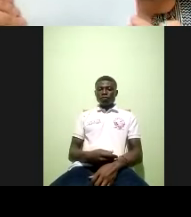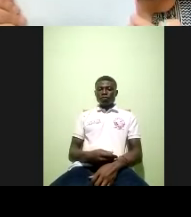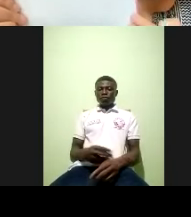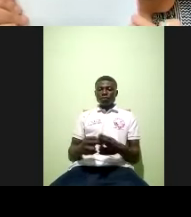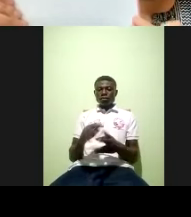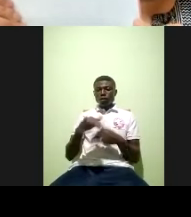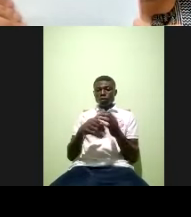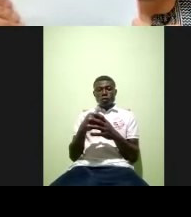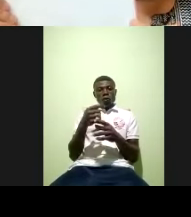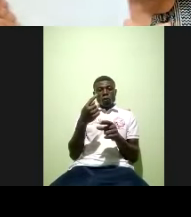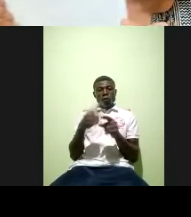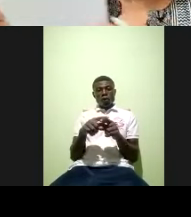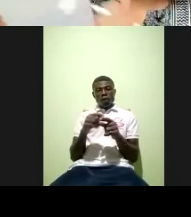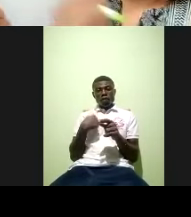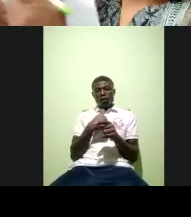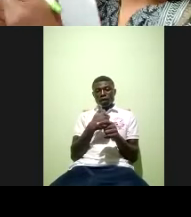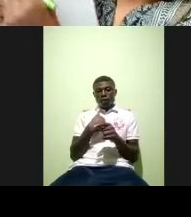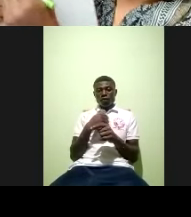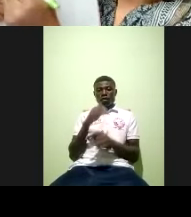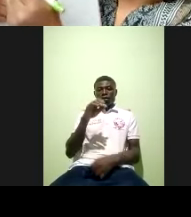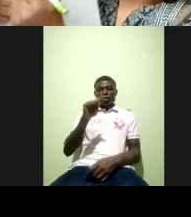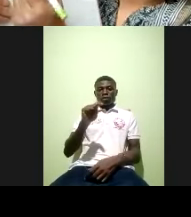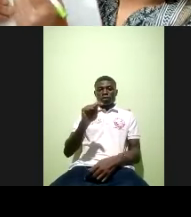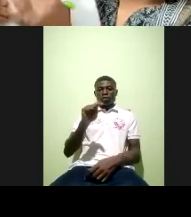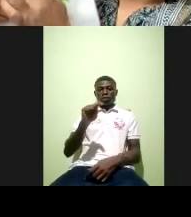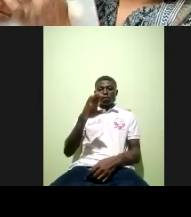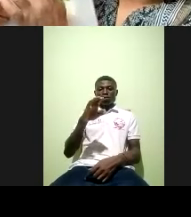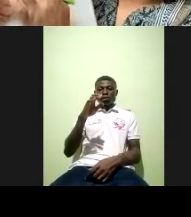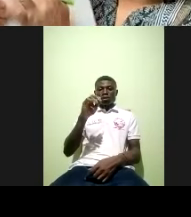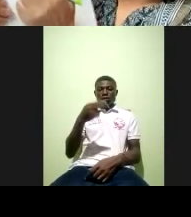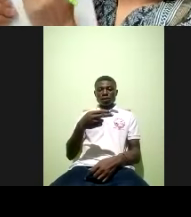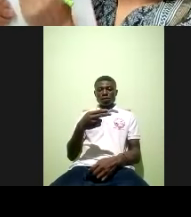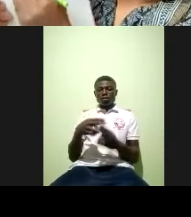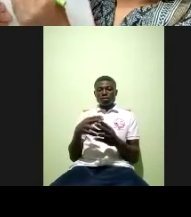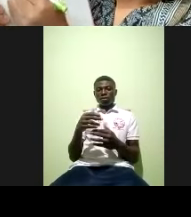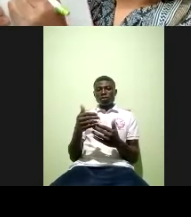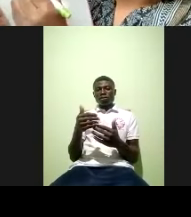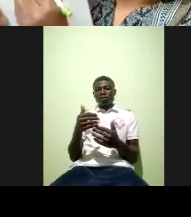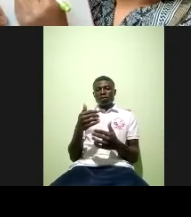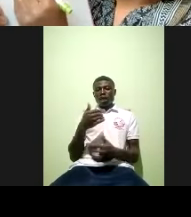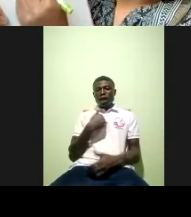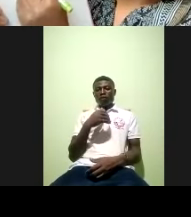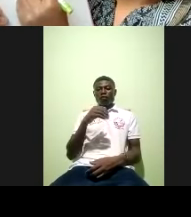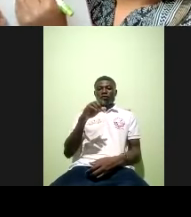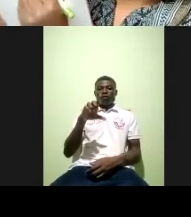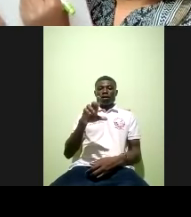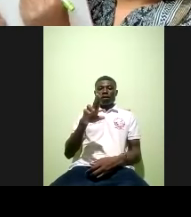ch, we use TCH. But for example, in the word lunch,